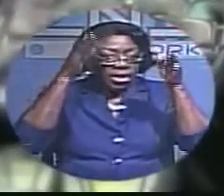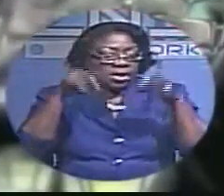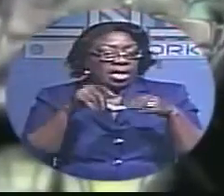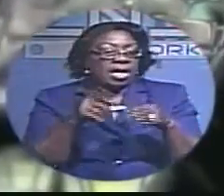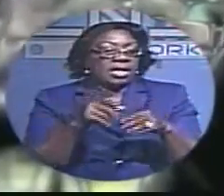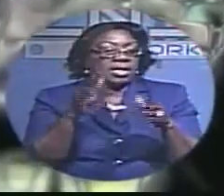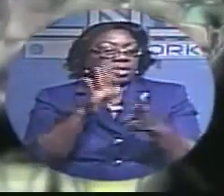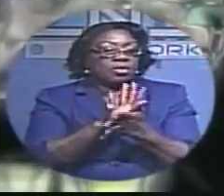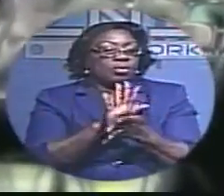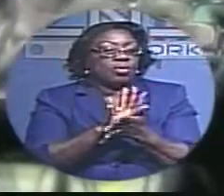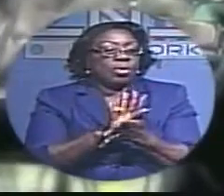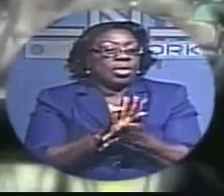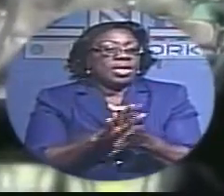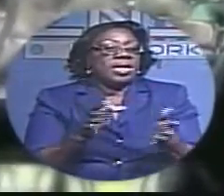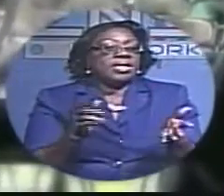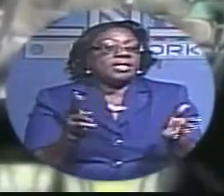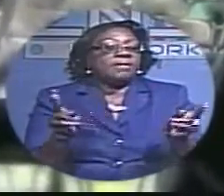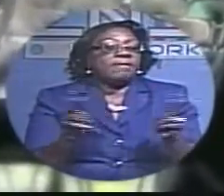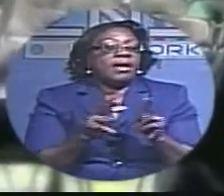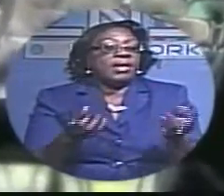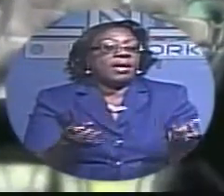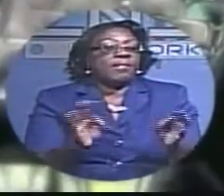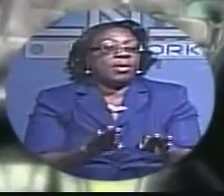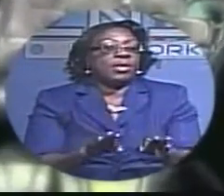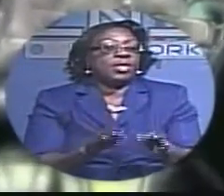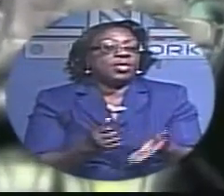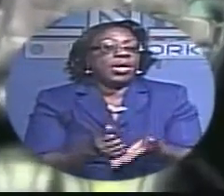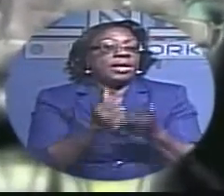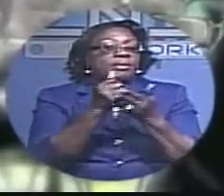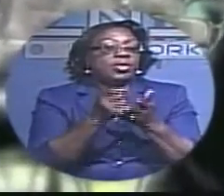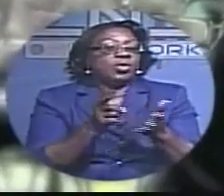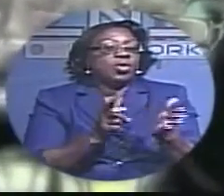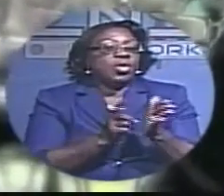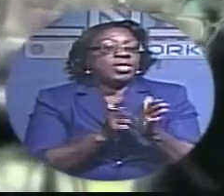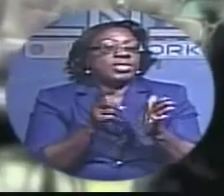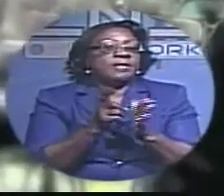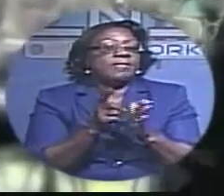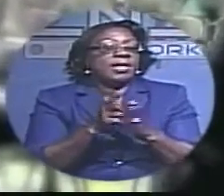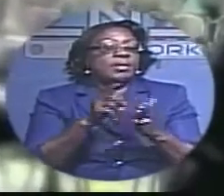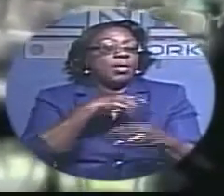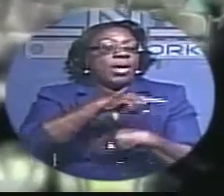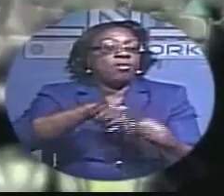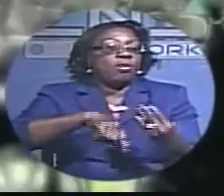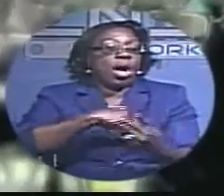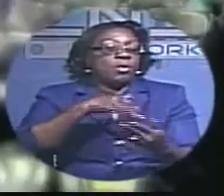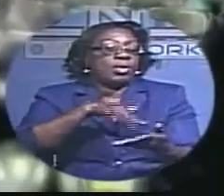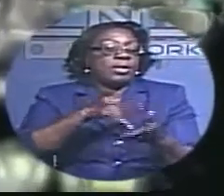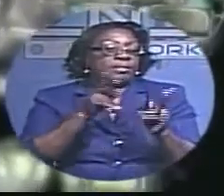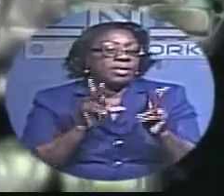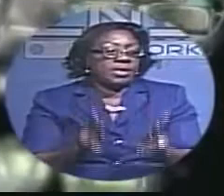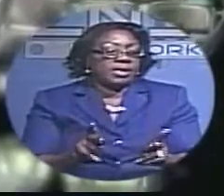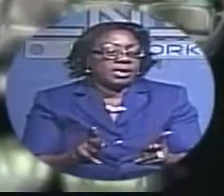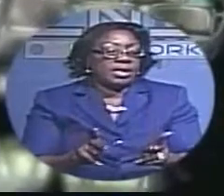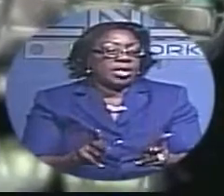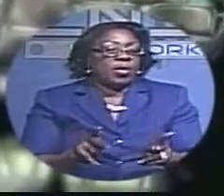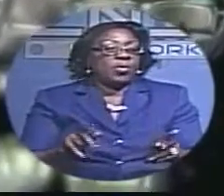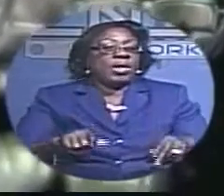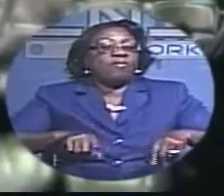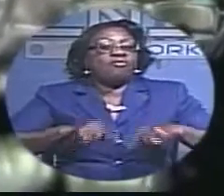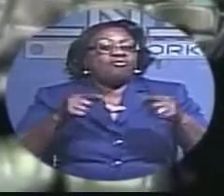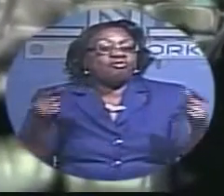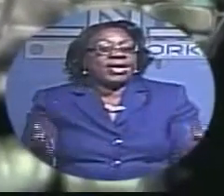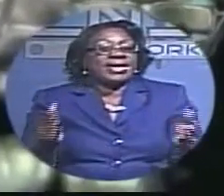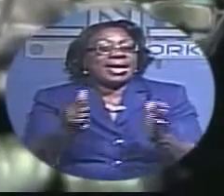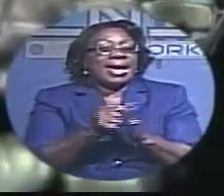Really important in helping develop the well-rounded person. We have great athletes, we have great academics, but we're looking